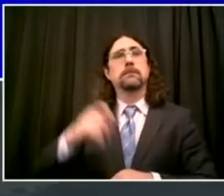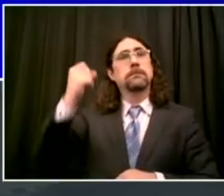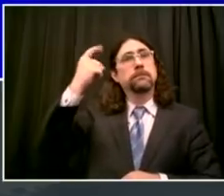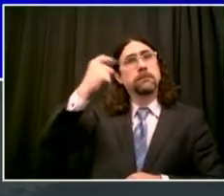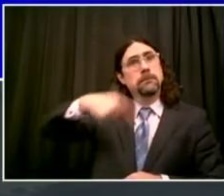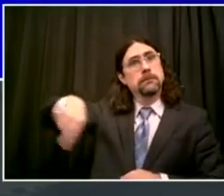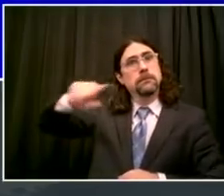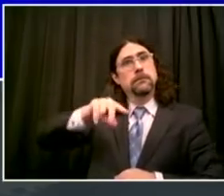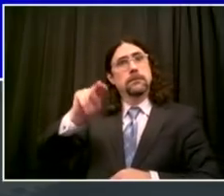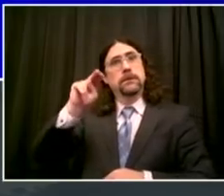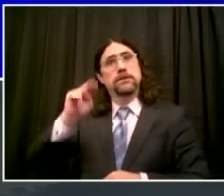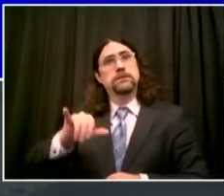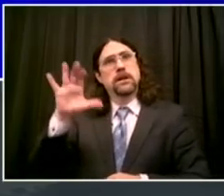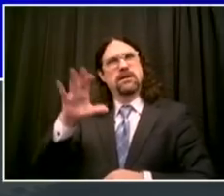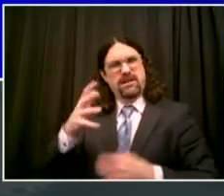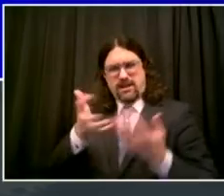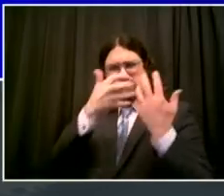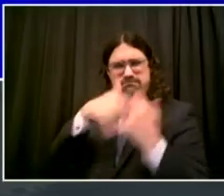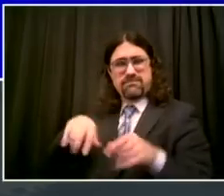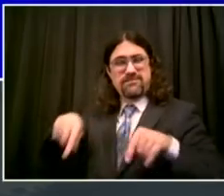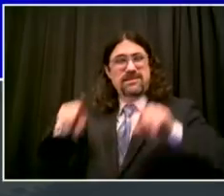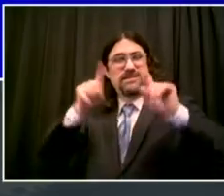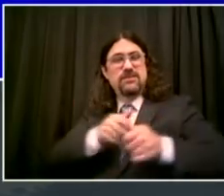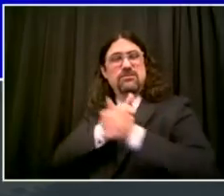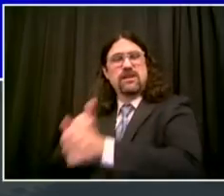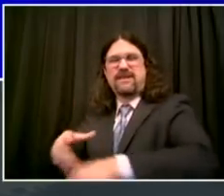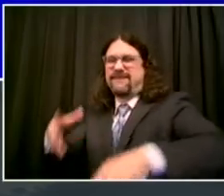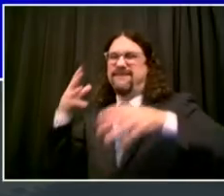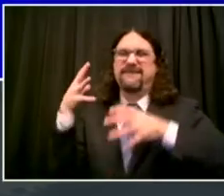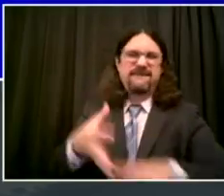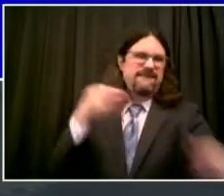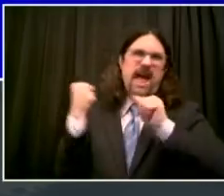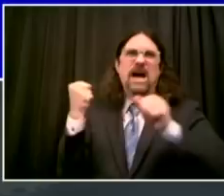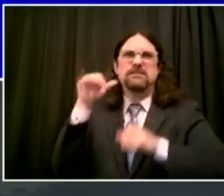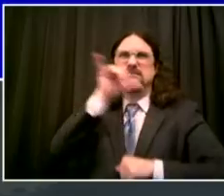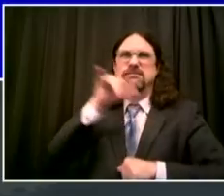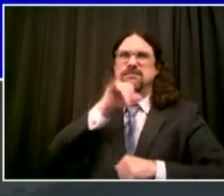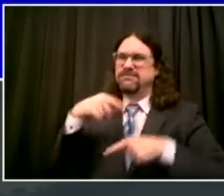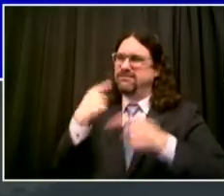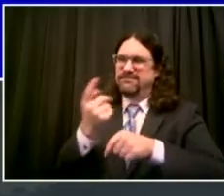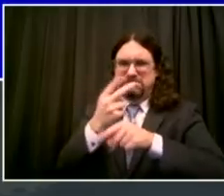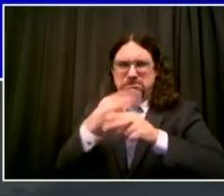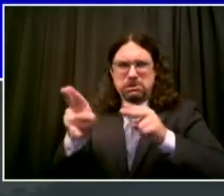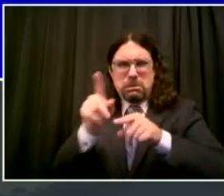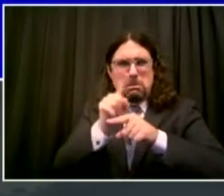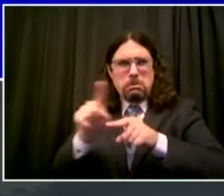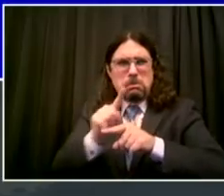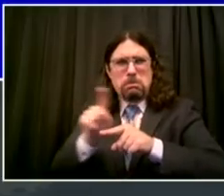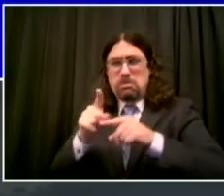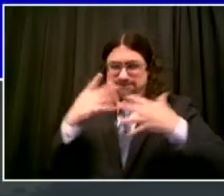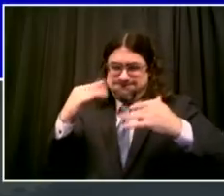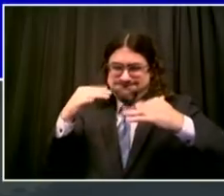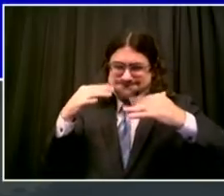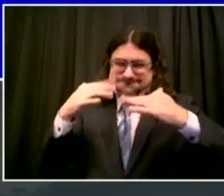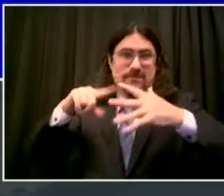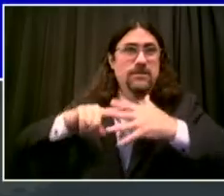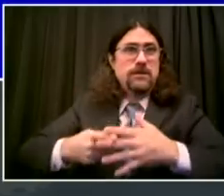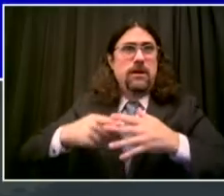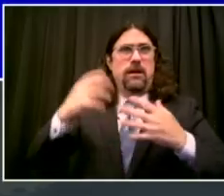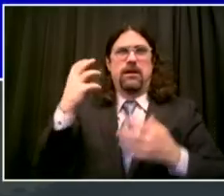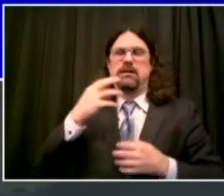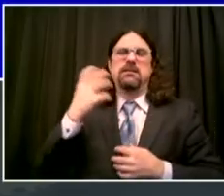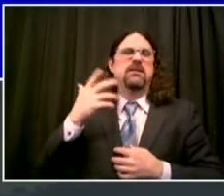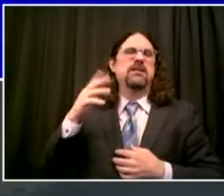is an extraordinary effort. I'm so thankful to everyone in the Test and Trace Corps for the amazing job they're doing. And it's with a